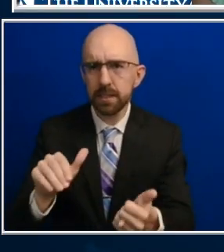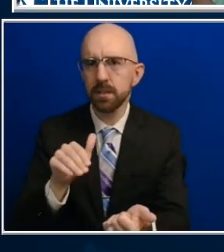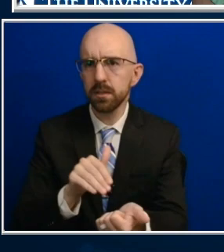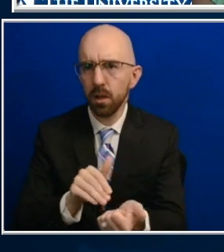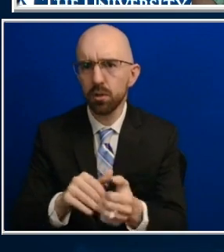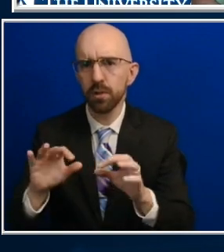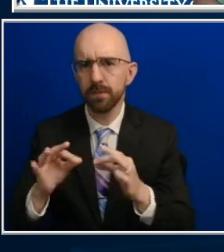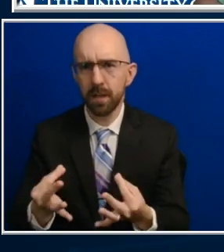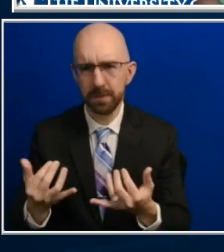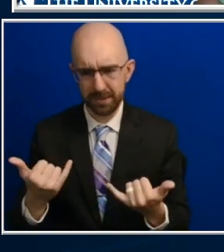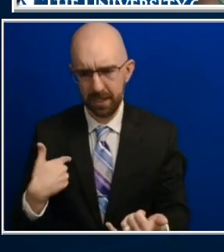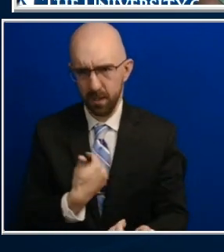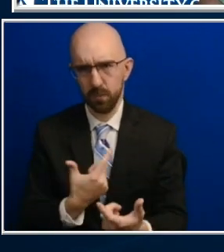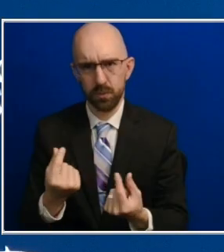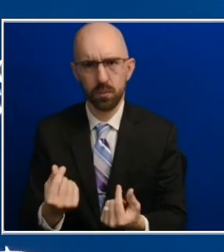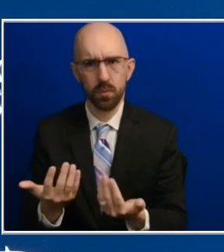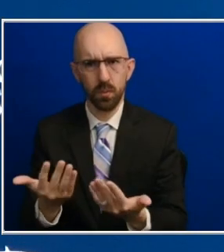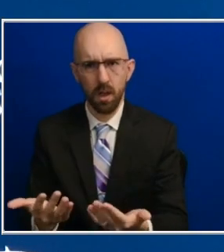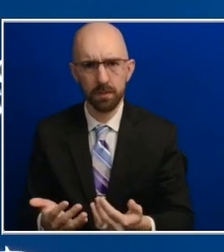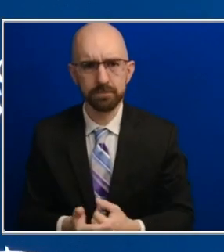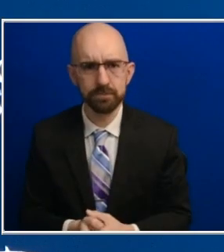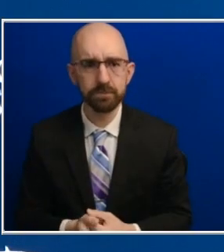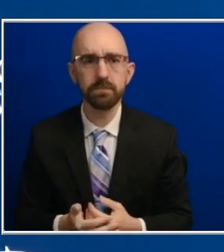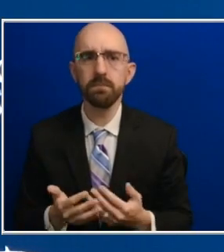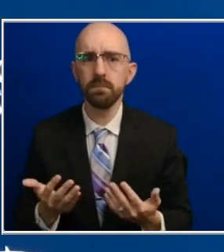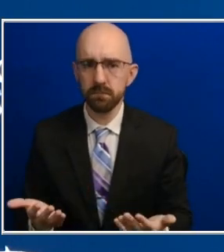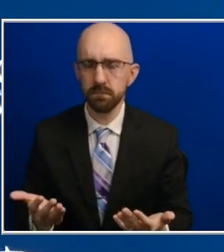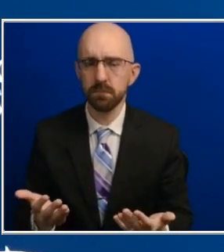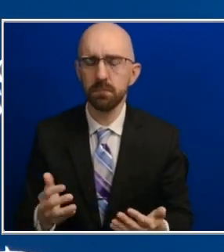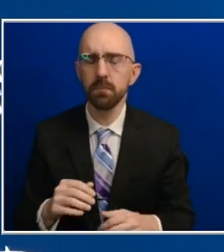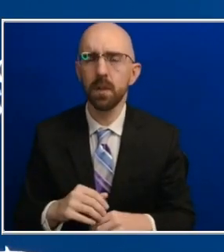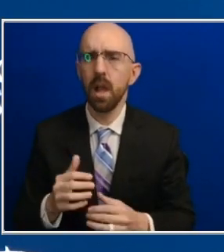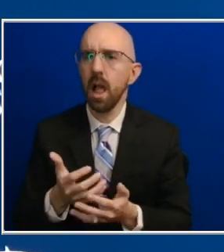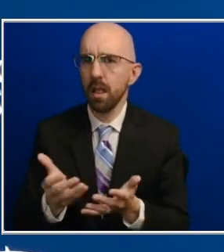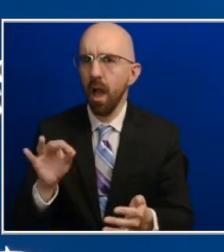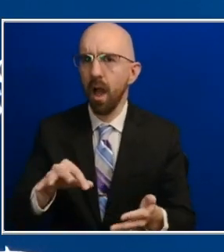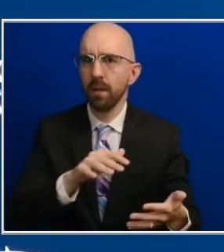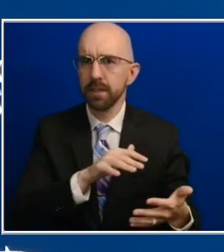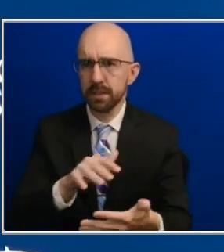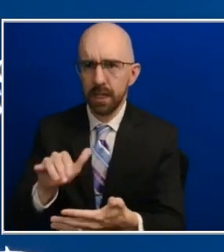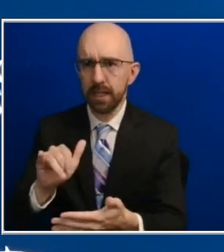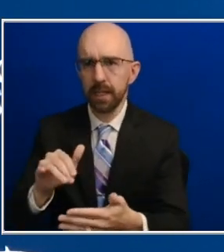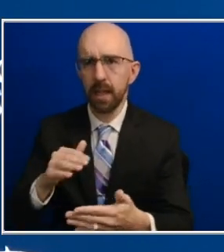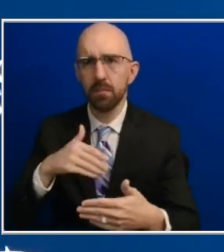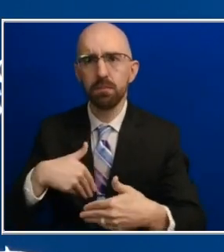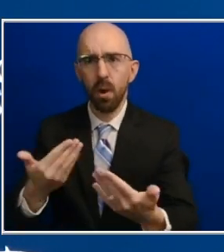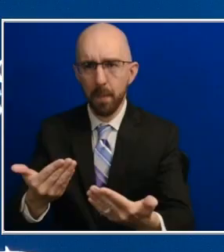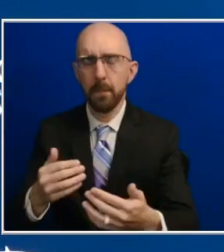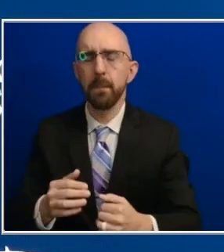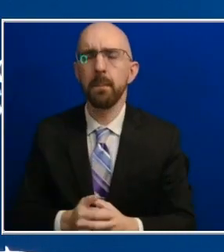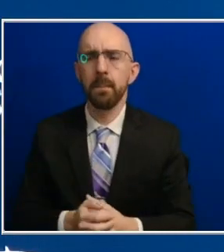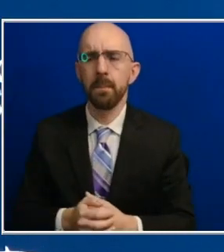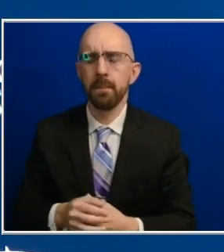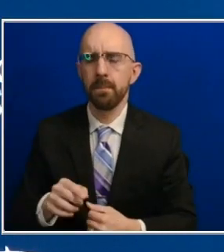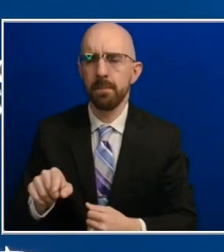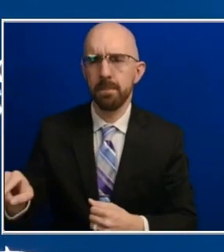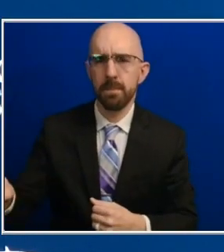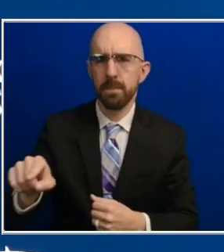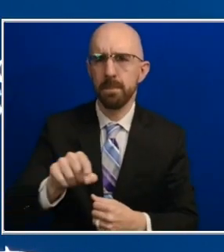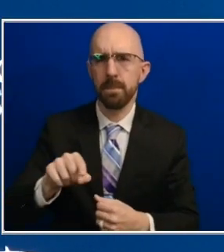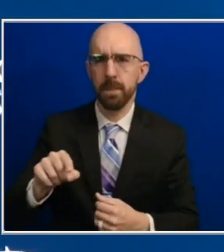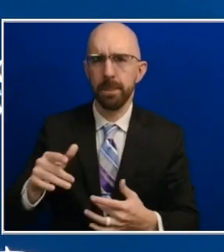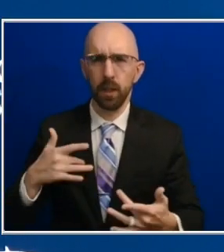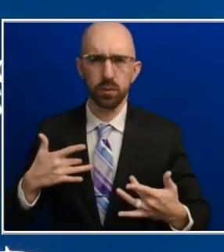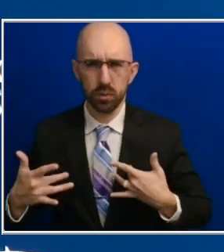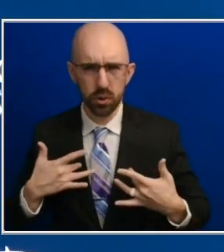now? It is a lot of the studies that have brought up these concerns